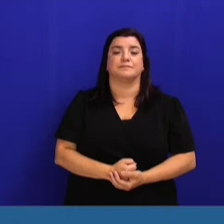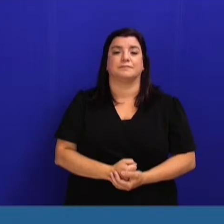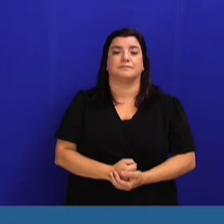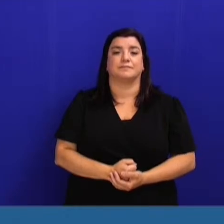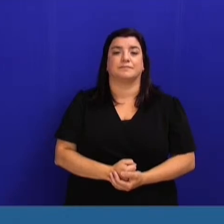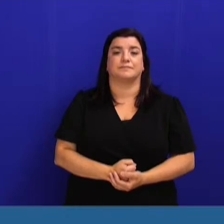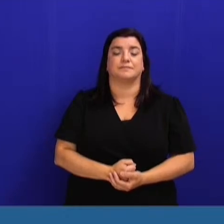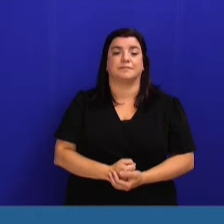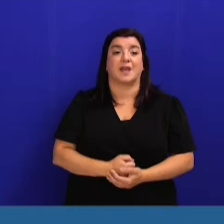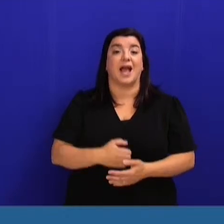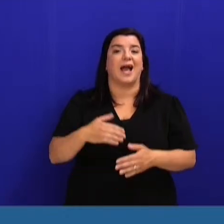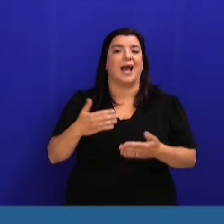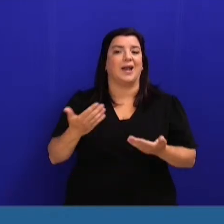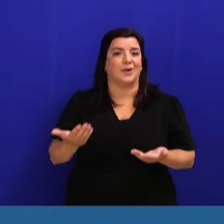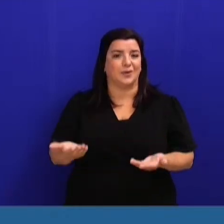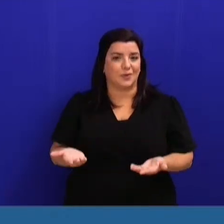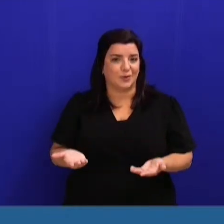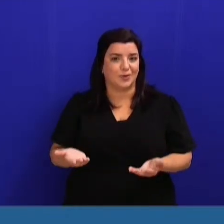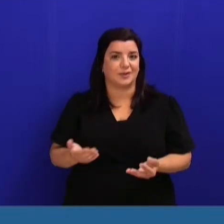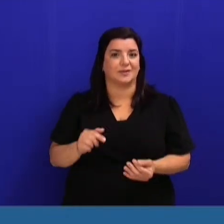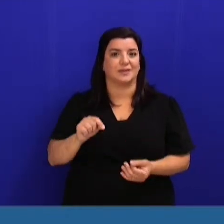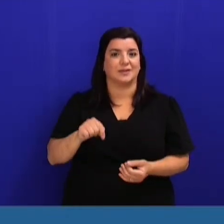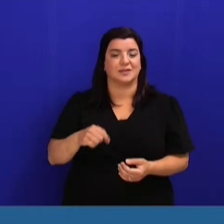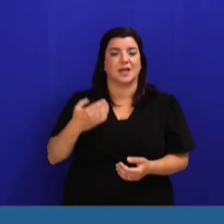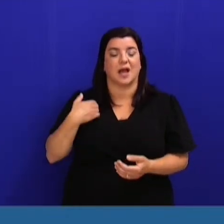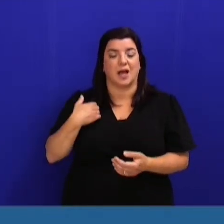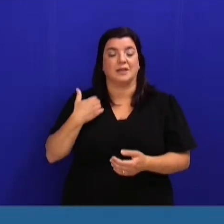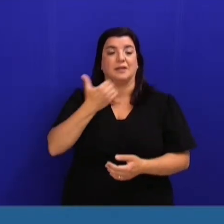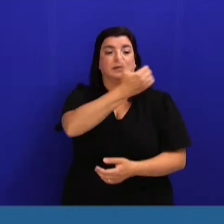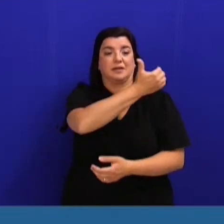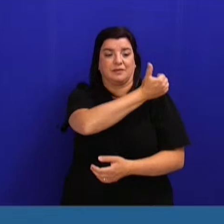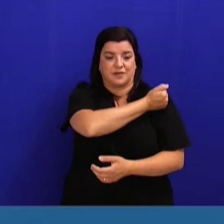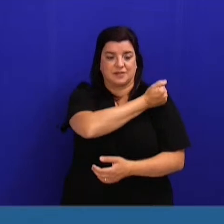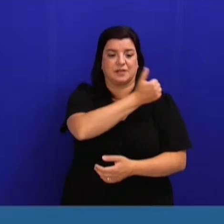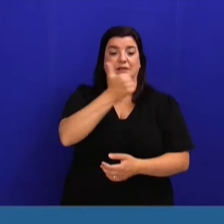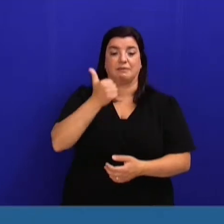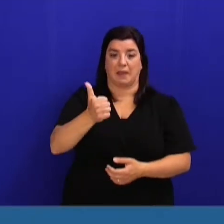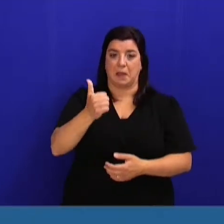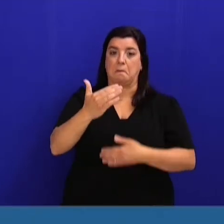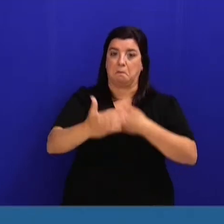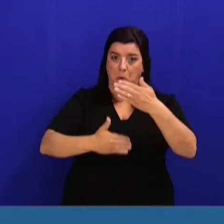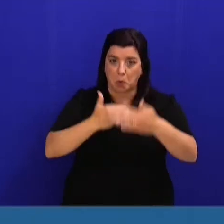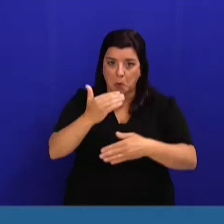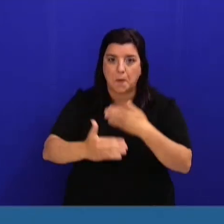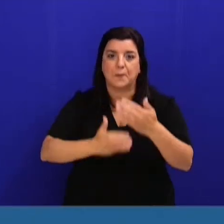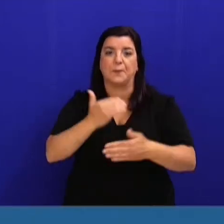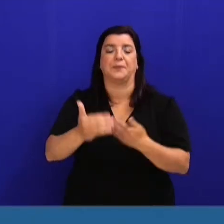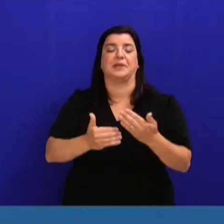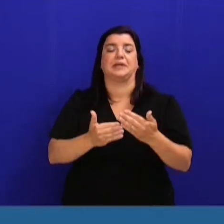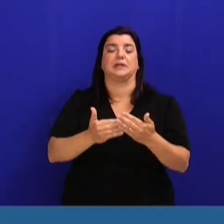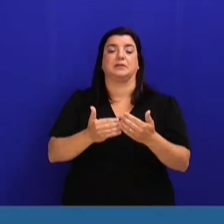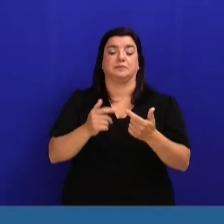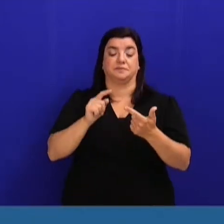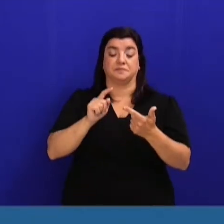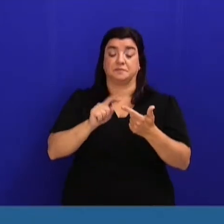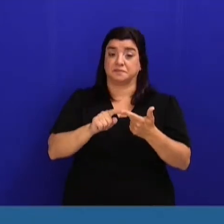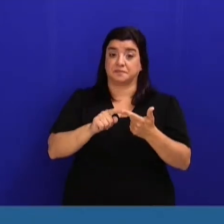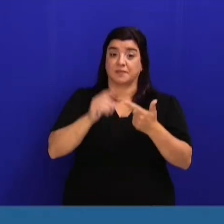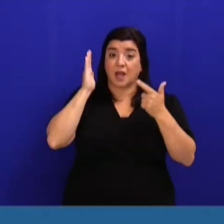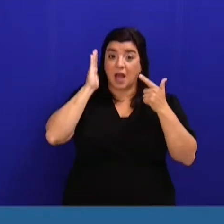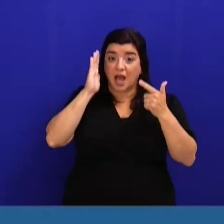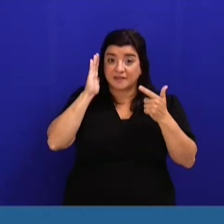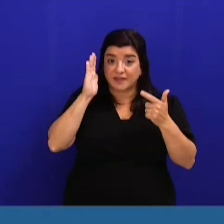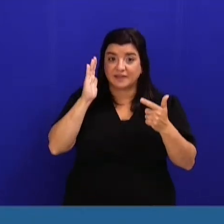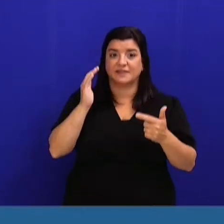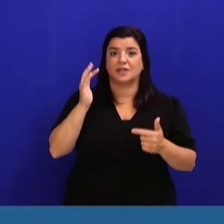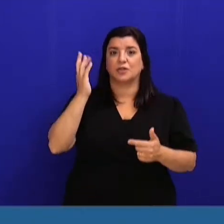Allura kif għaddejjem bħalissa program ta' tilqim tajjeb, qegħdin naraw li wkoll b'kawtela qegħdin nżommu n-numri li huma